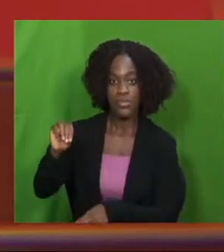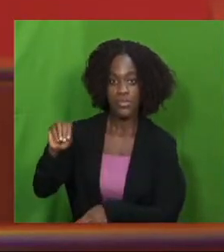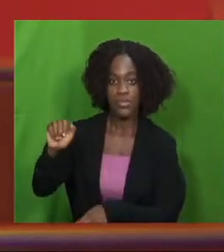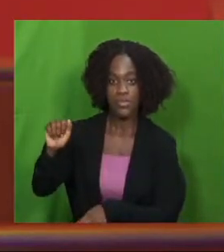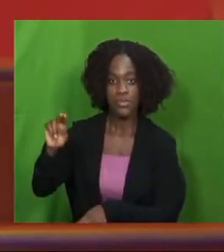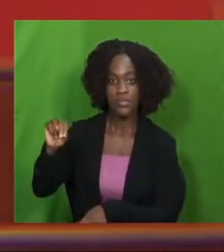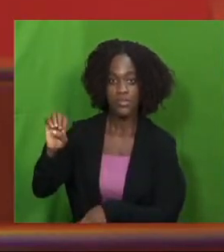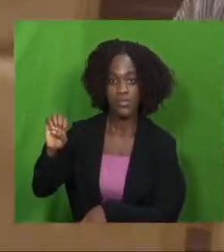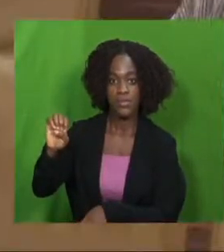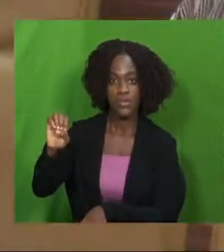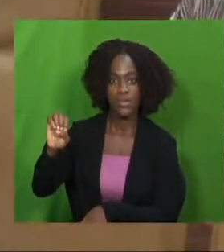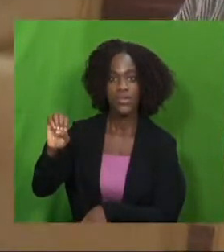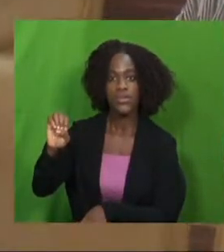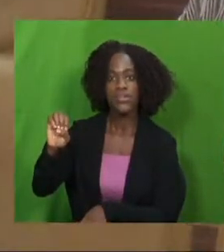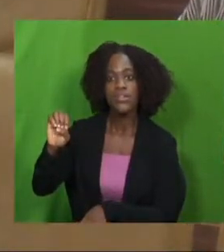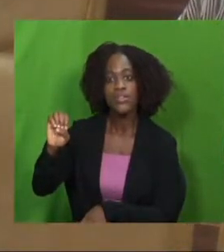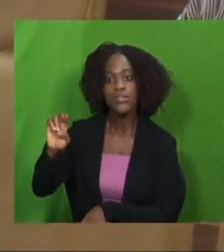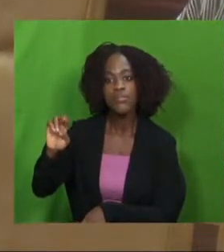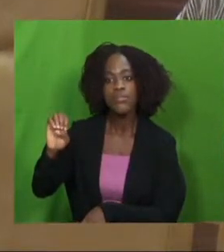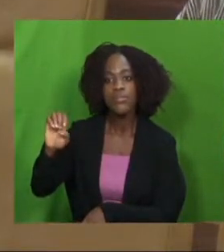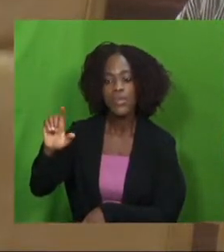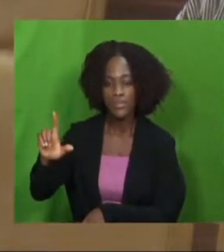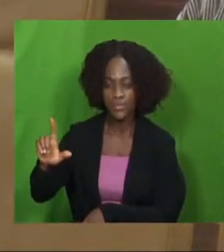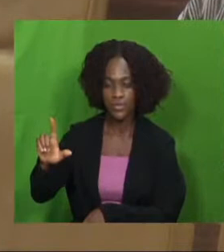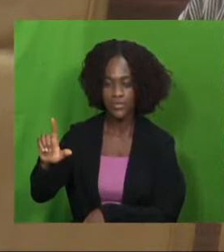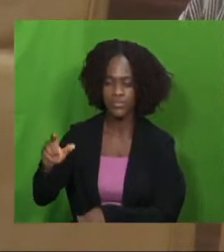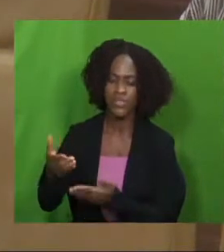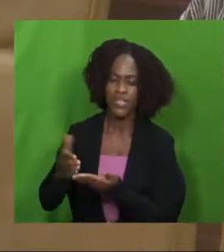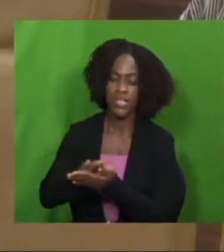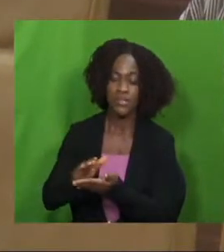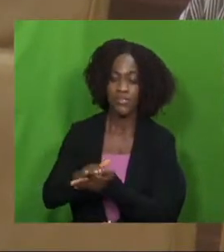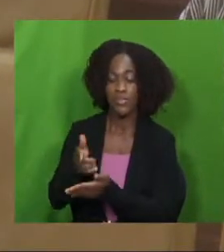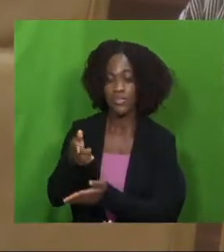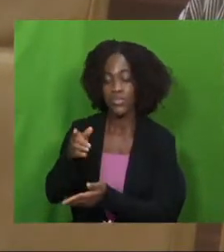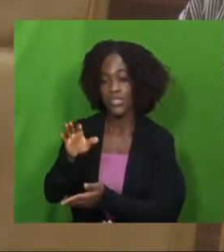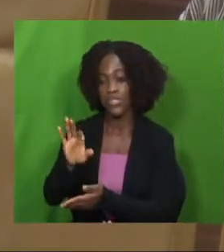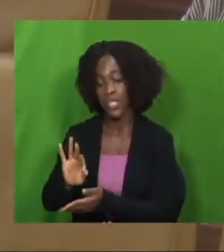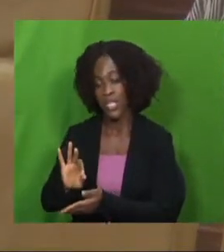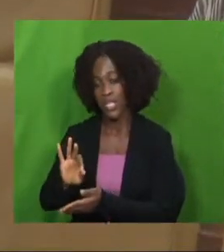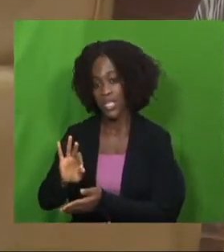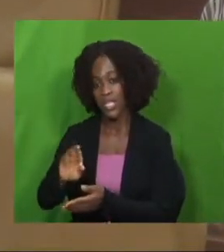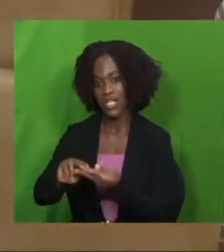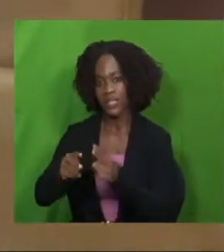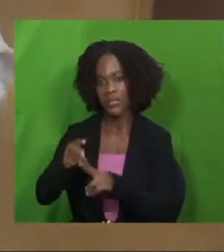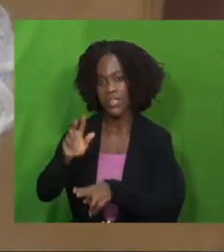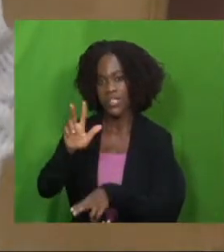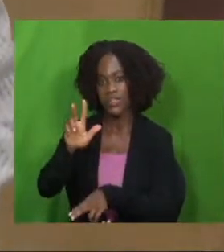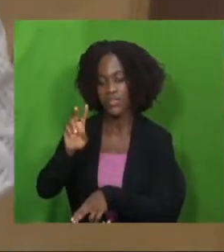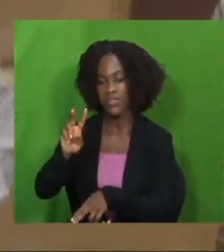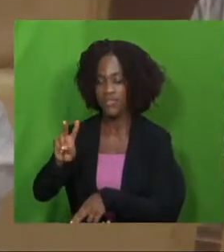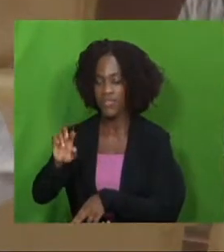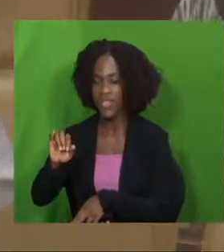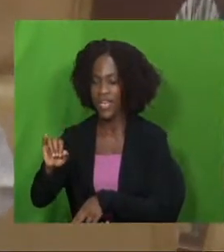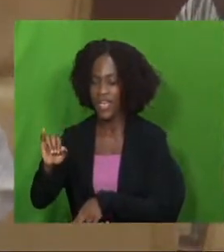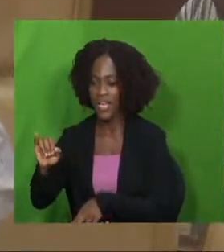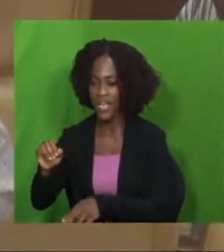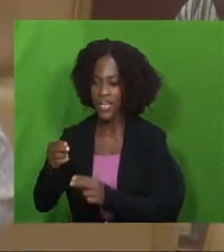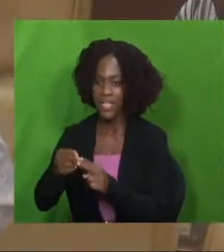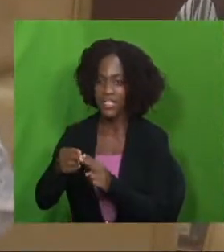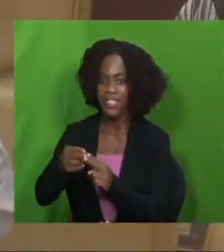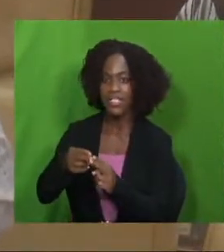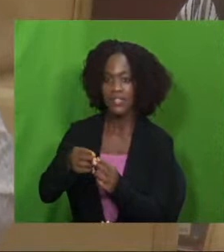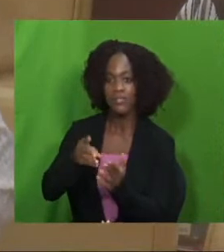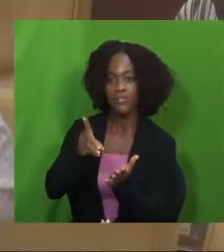Speaker. Page 29, item 3, VII. The name is Dr.